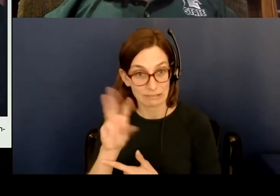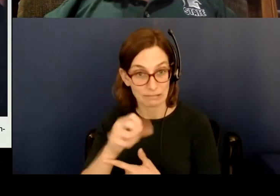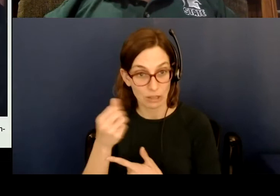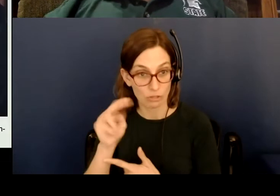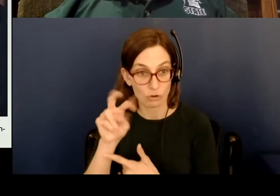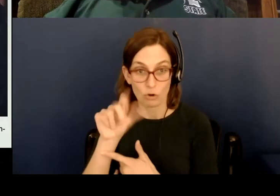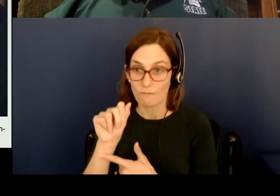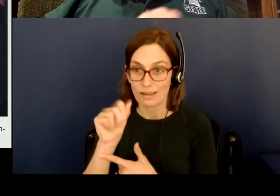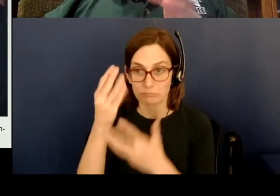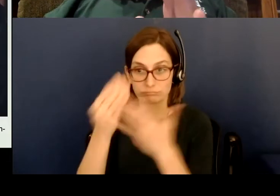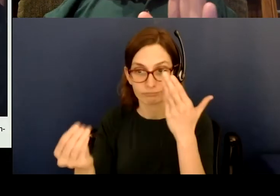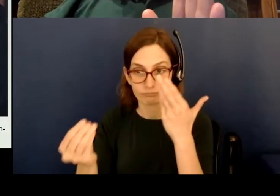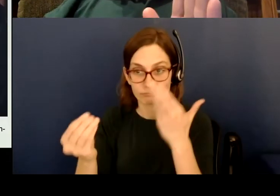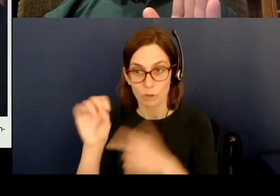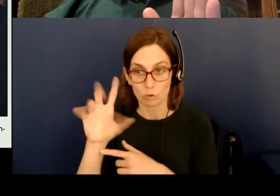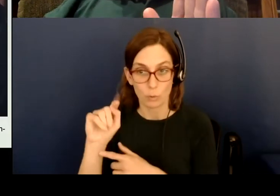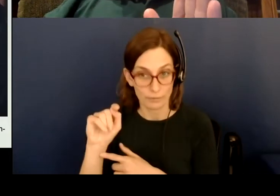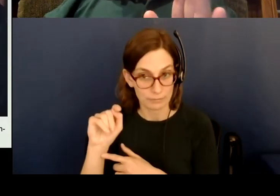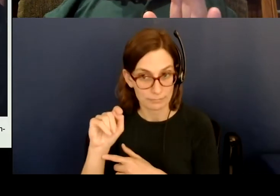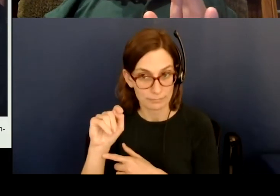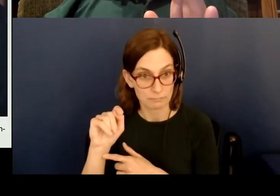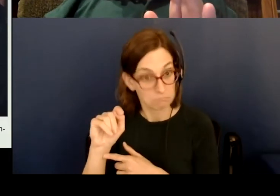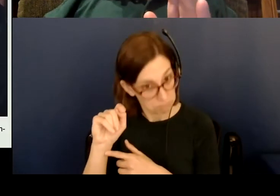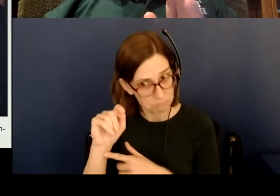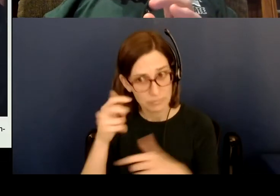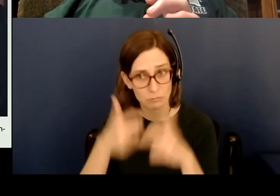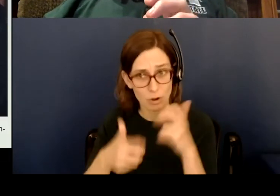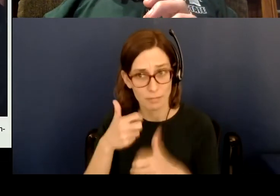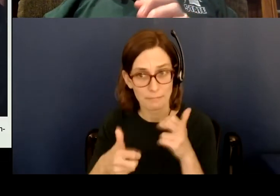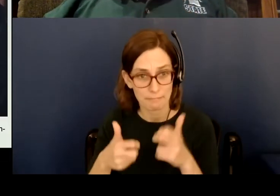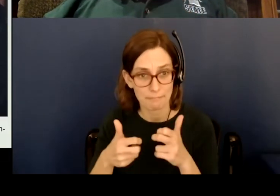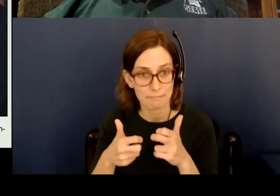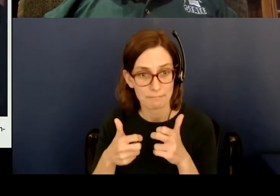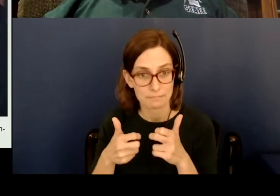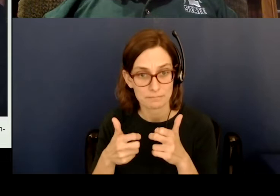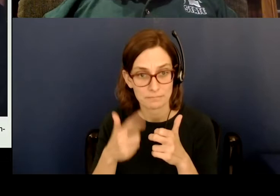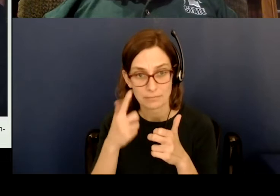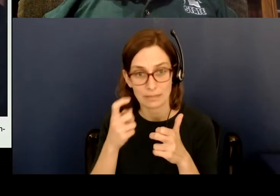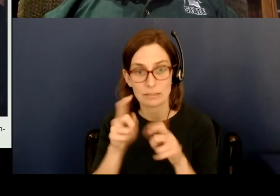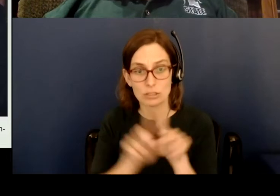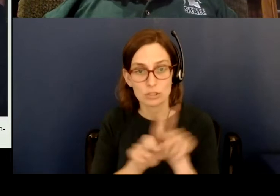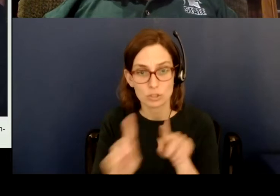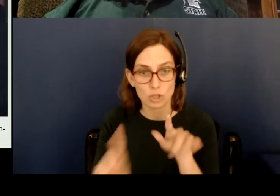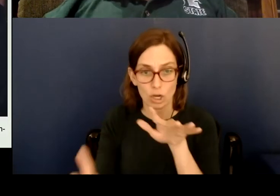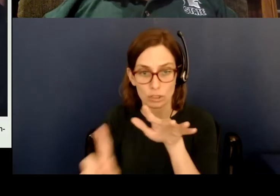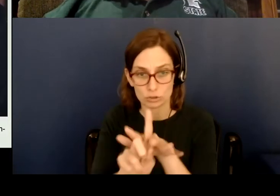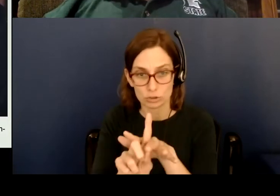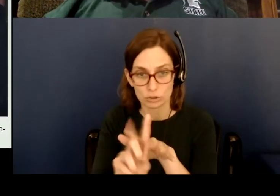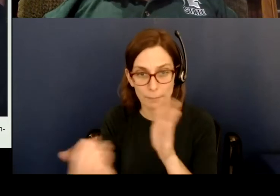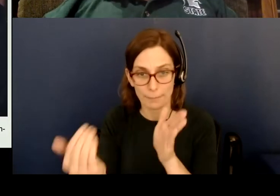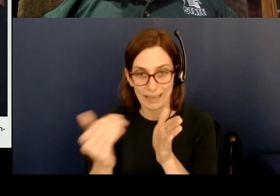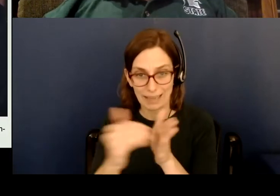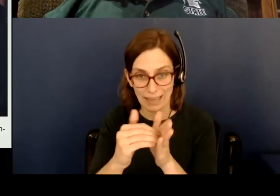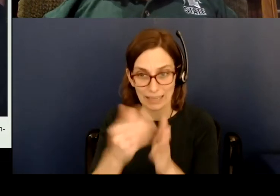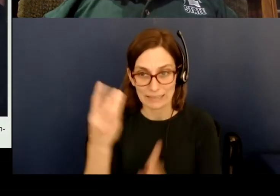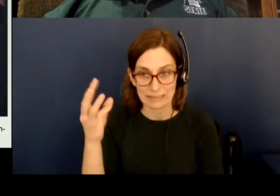by October. But there was a problem because the star reappeared in